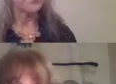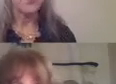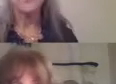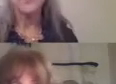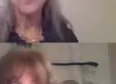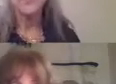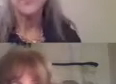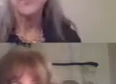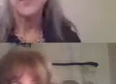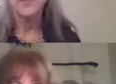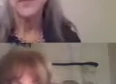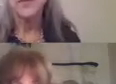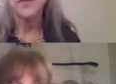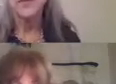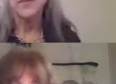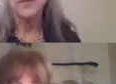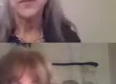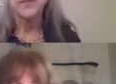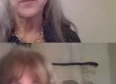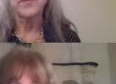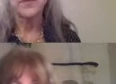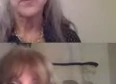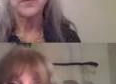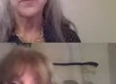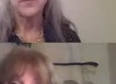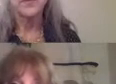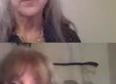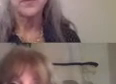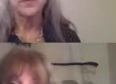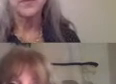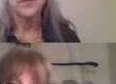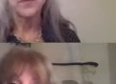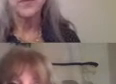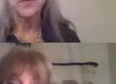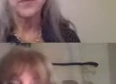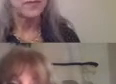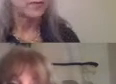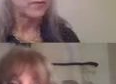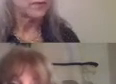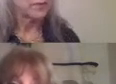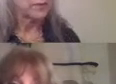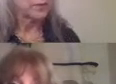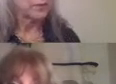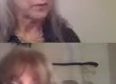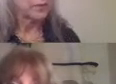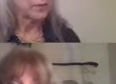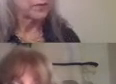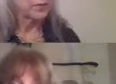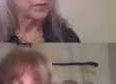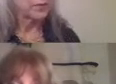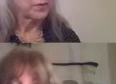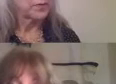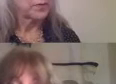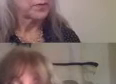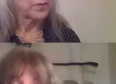that are meant to be individual and personal and very, very special. Art jewelry styles were also connected to trends in fashion